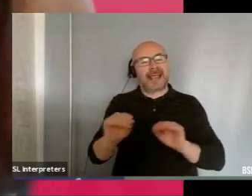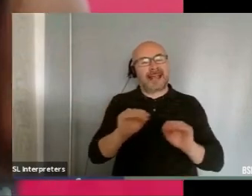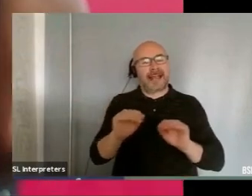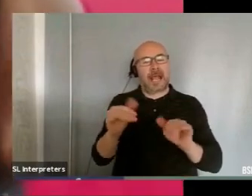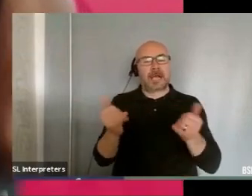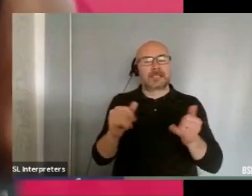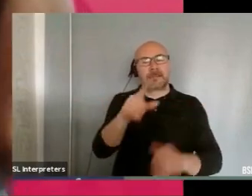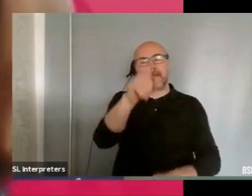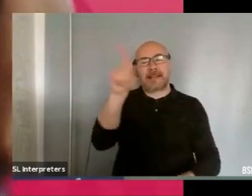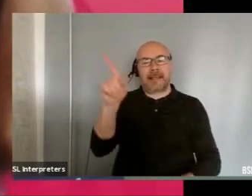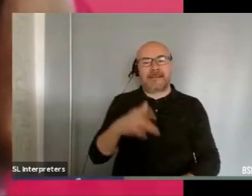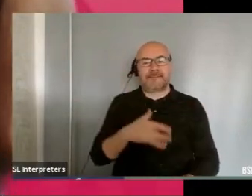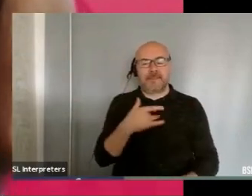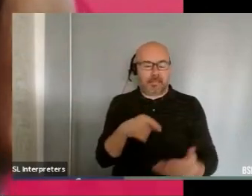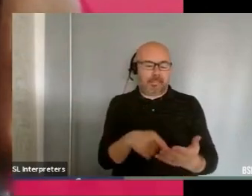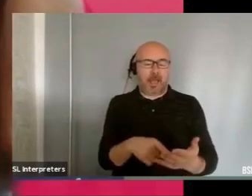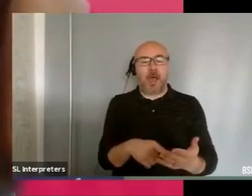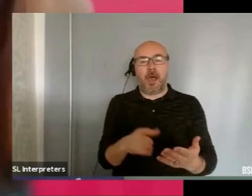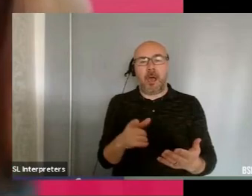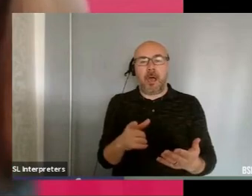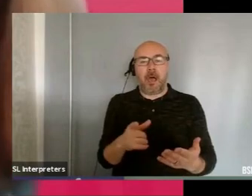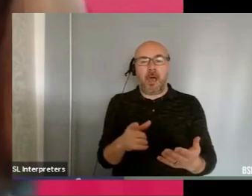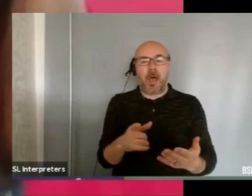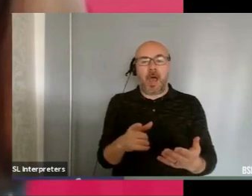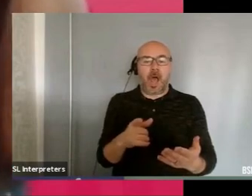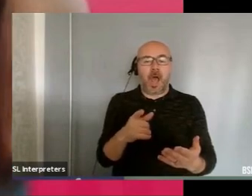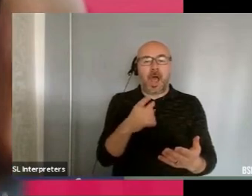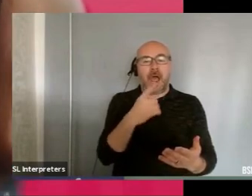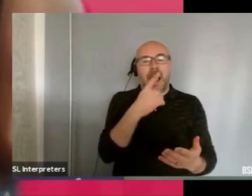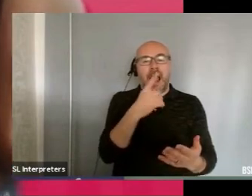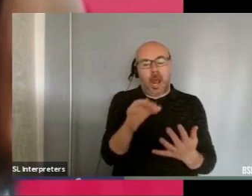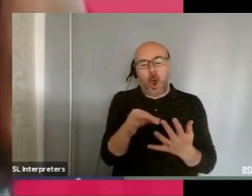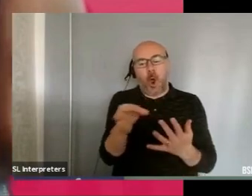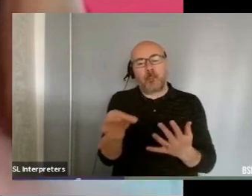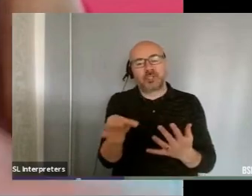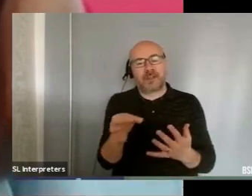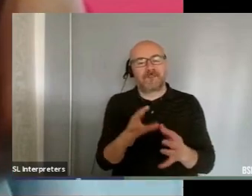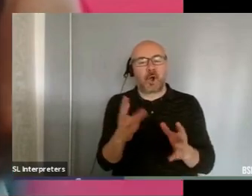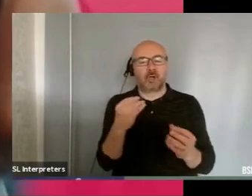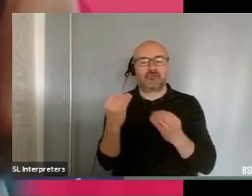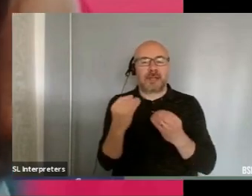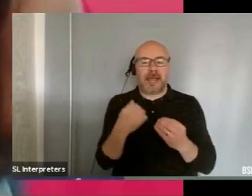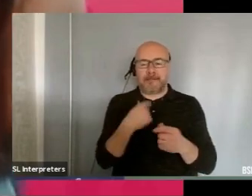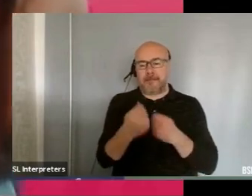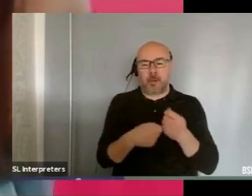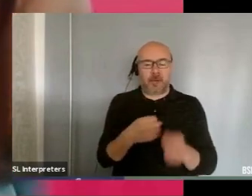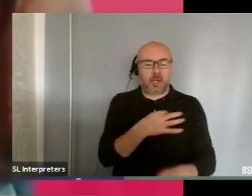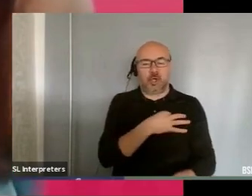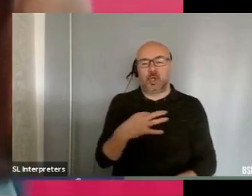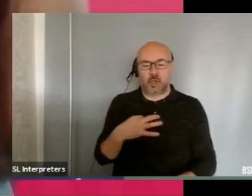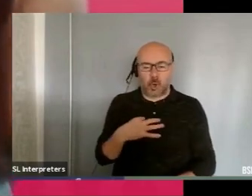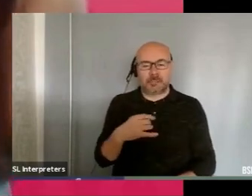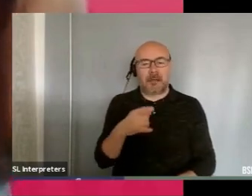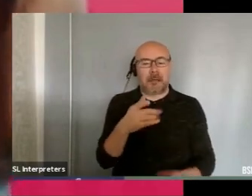more optional stuff. You know, how do we make it integral? How do we get the importance of this over